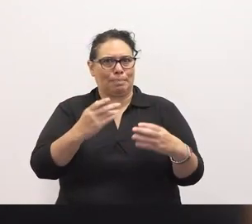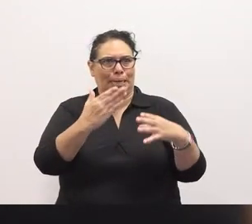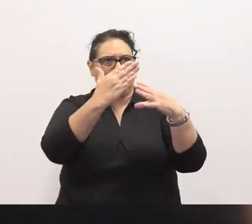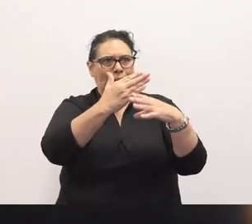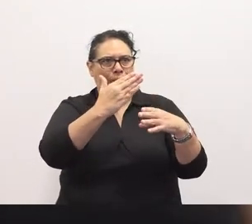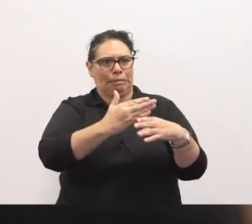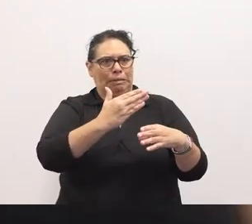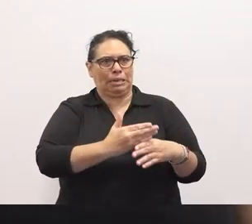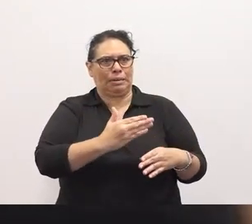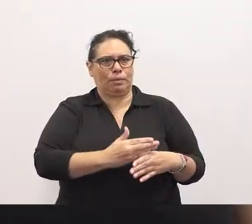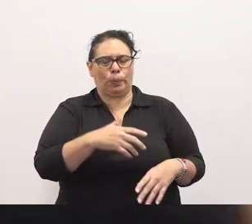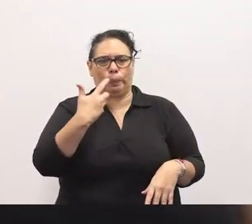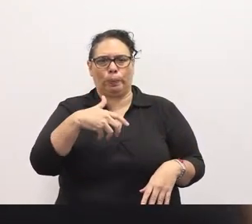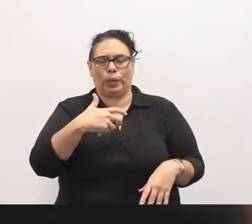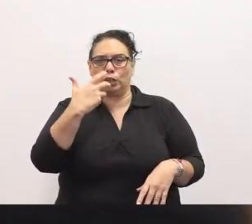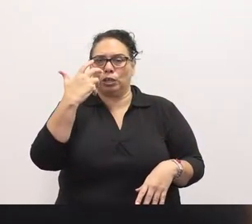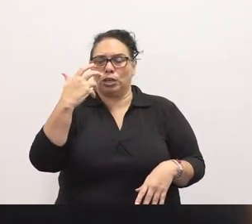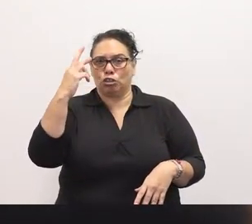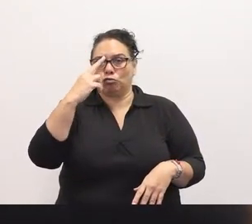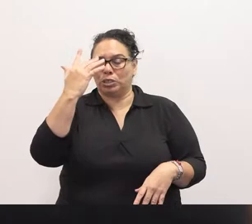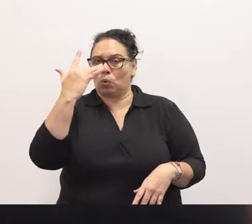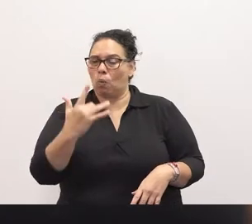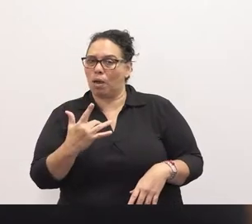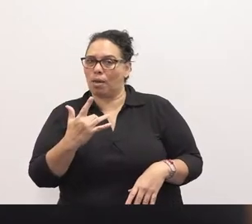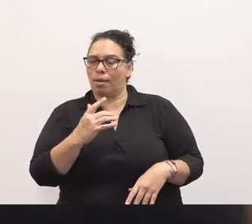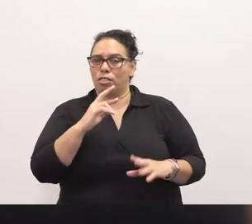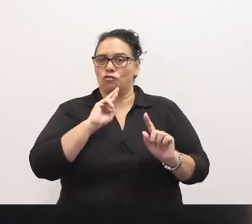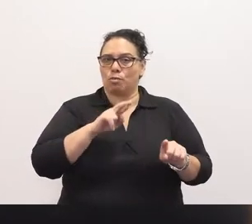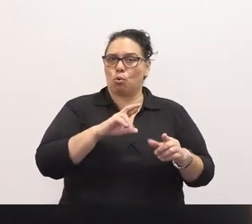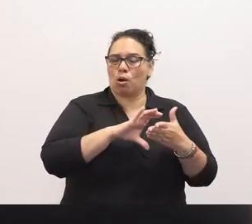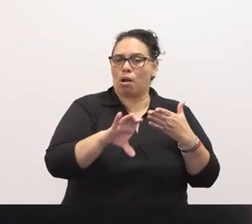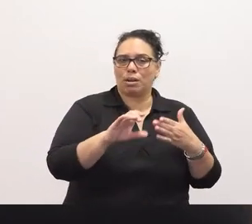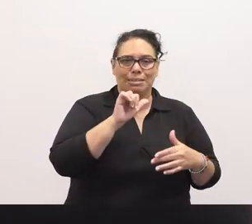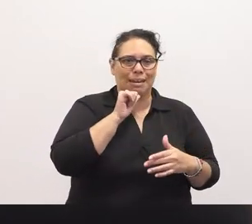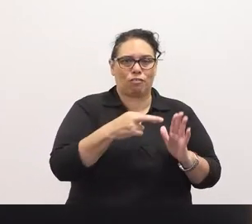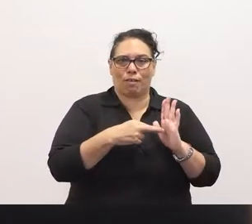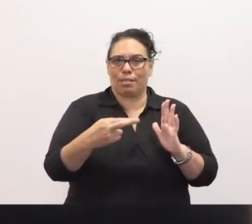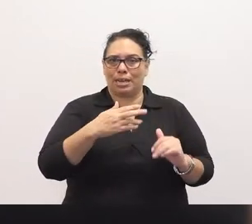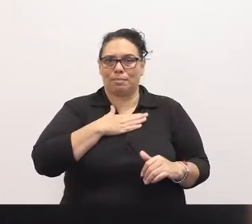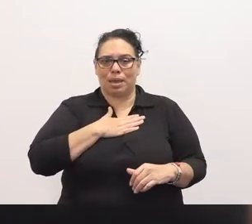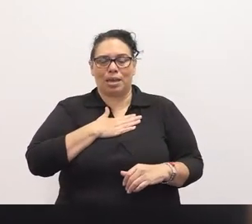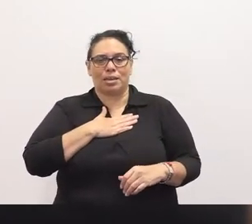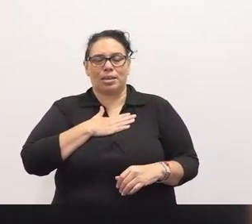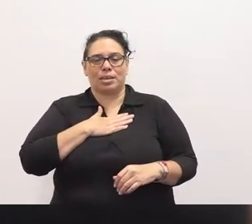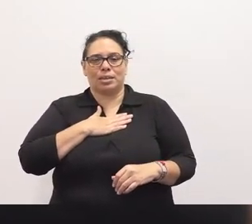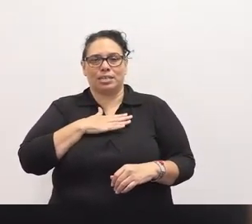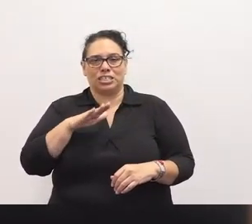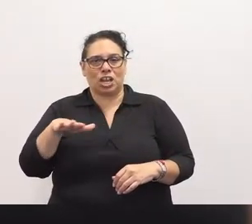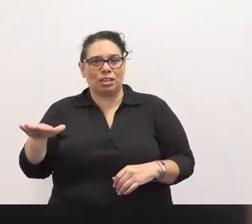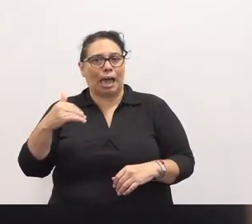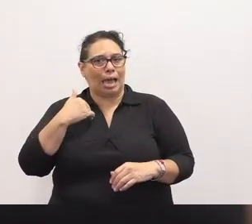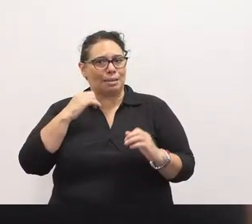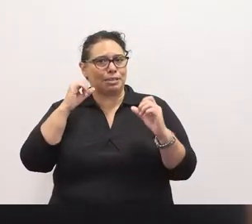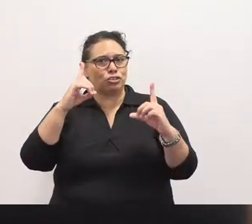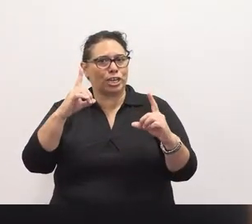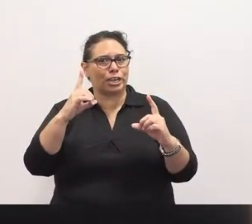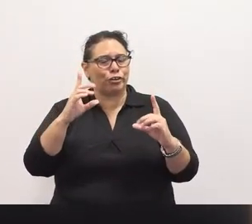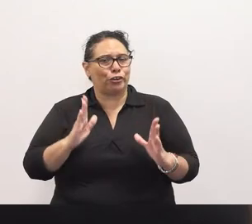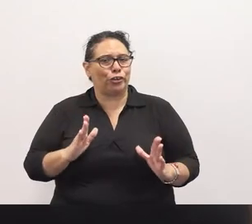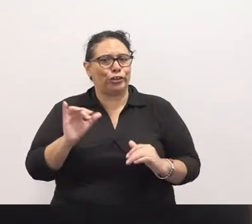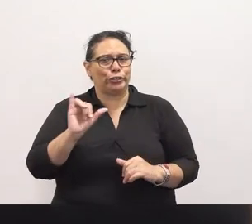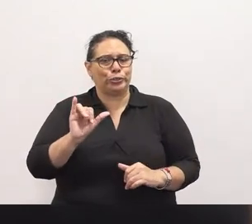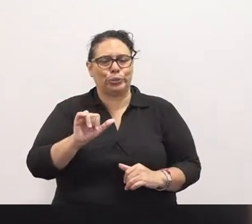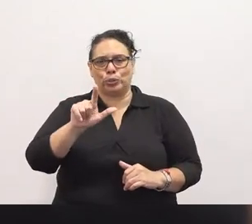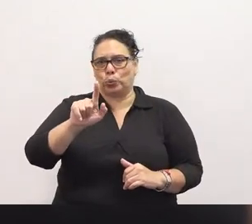box. The reason I say that the report card did not reflect my child was because I happen to be an educator too, with 21 years, majority are